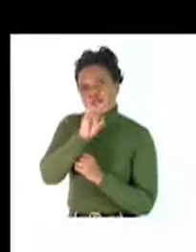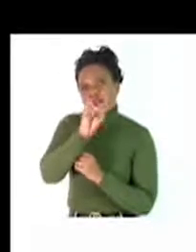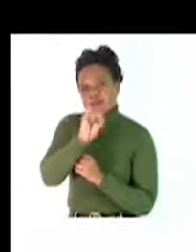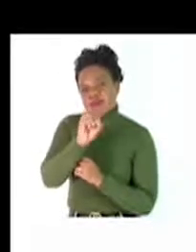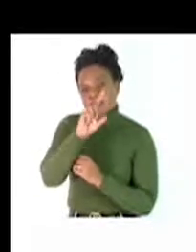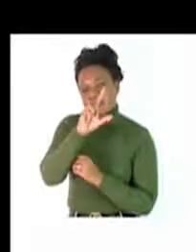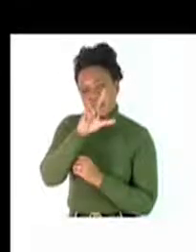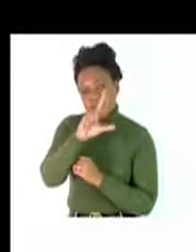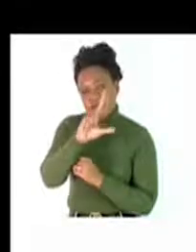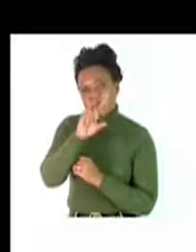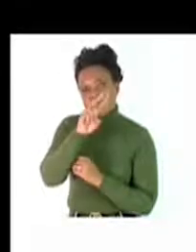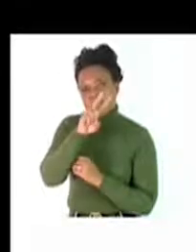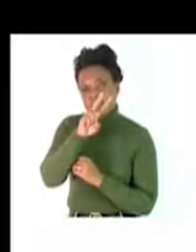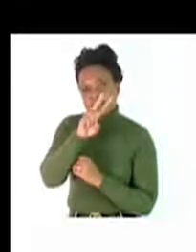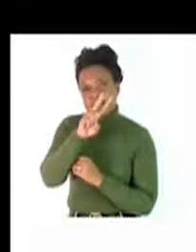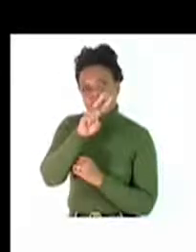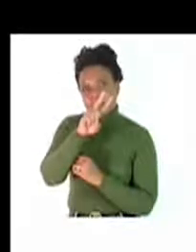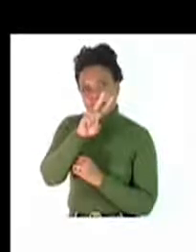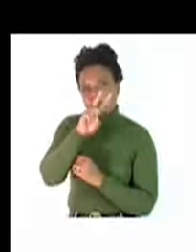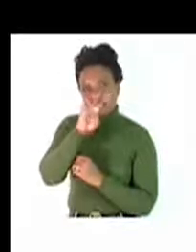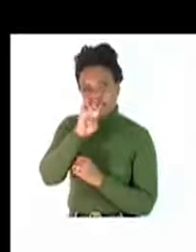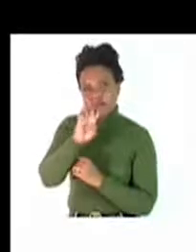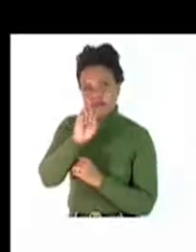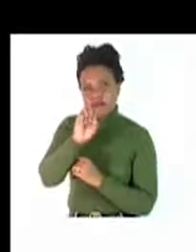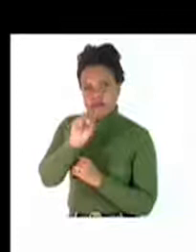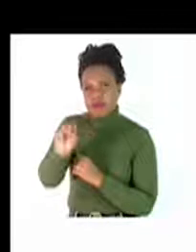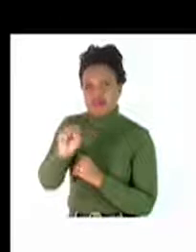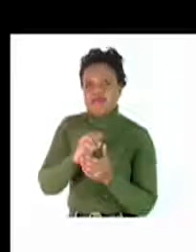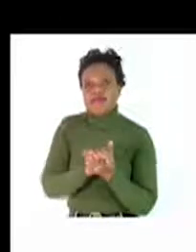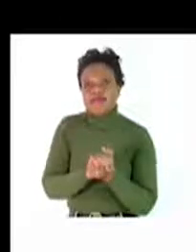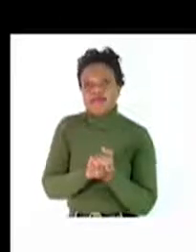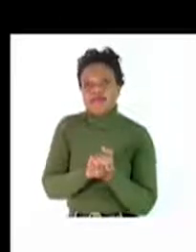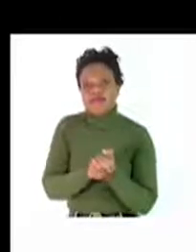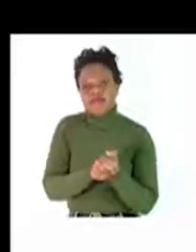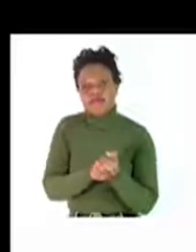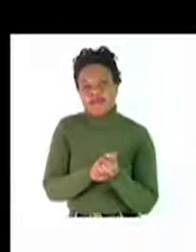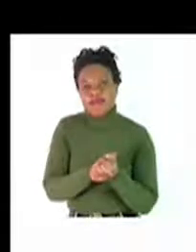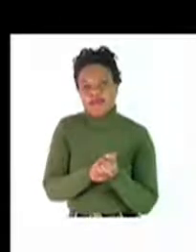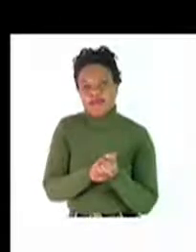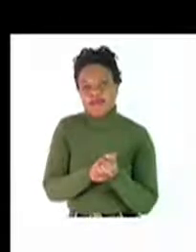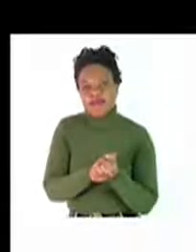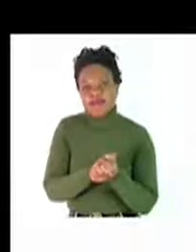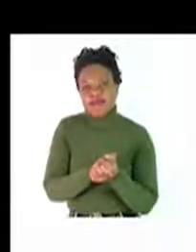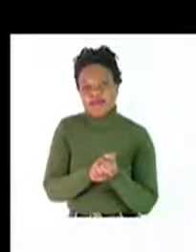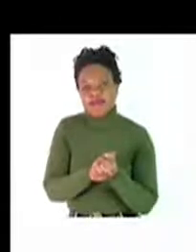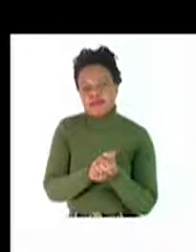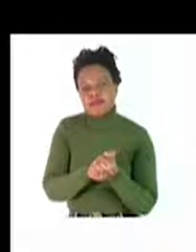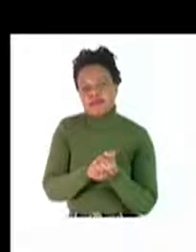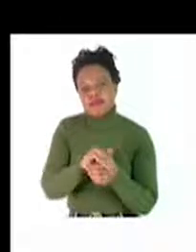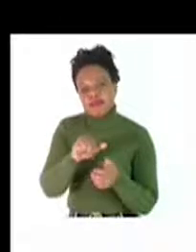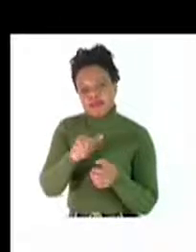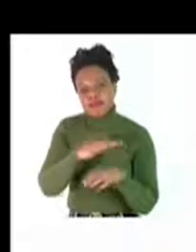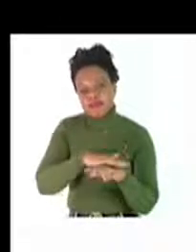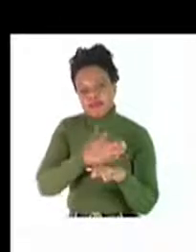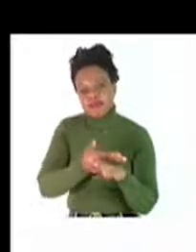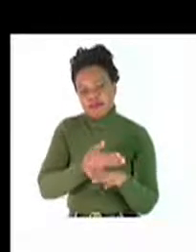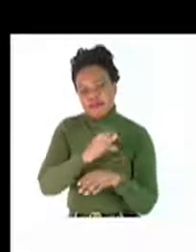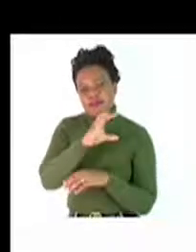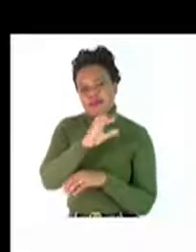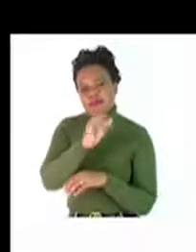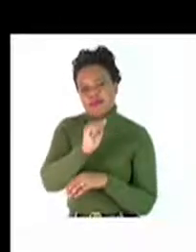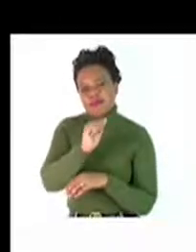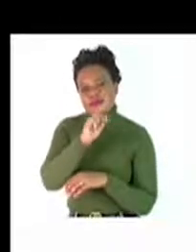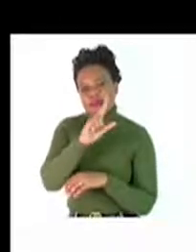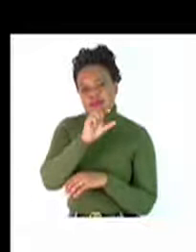have replaced the F. F is no longer there. We replaced it with VES. Calf, calves.